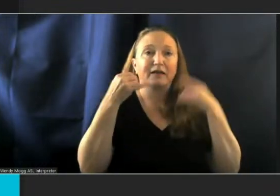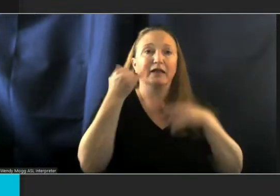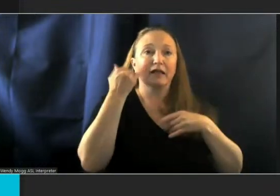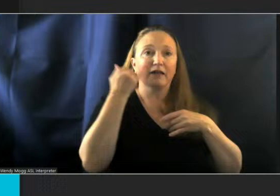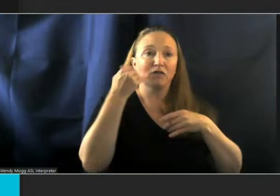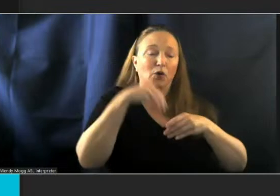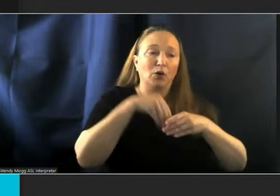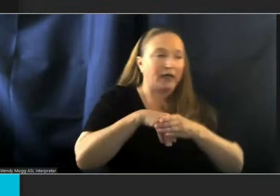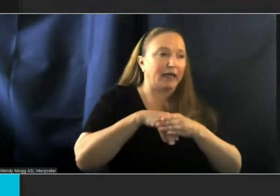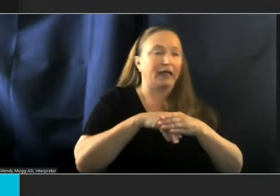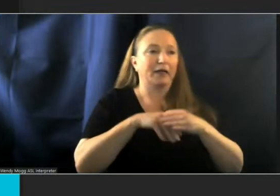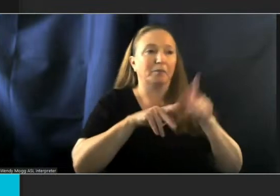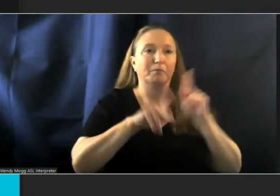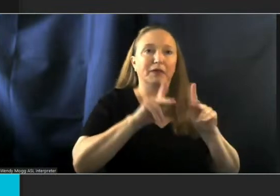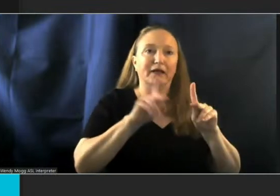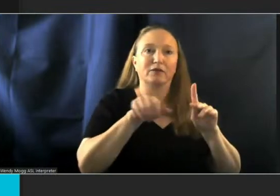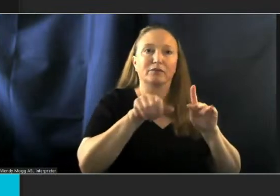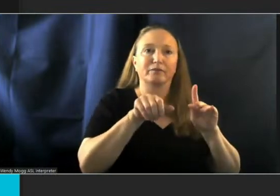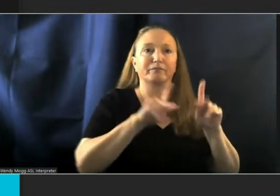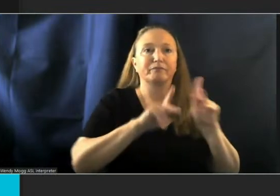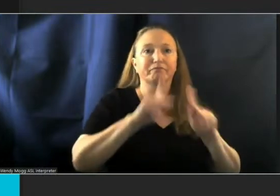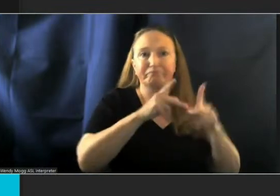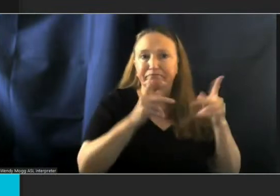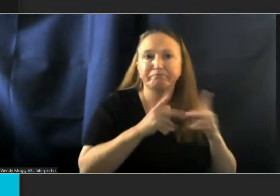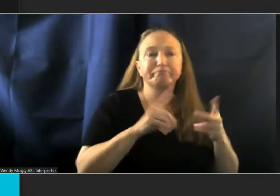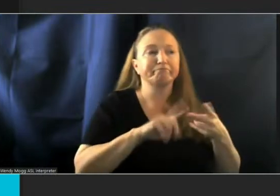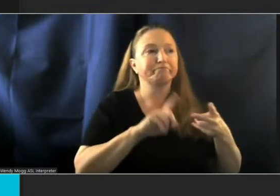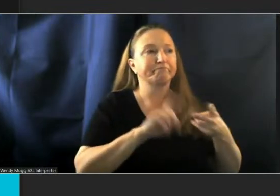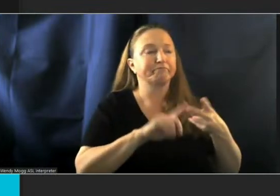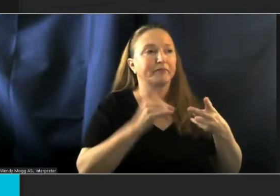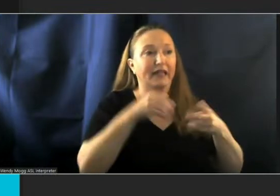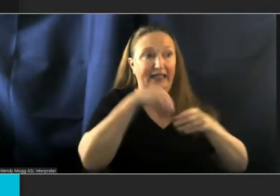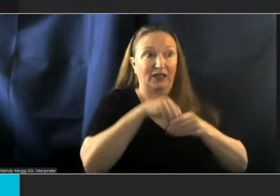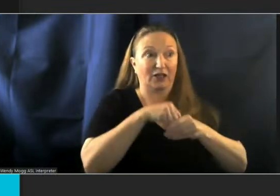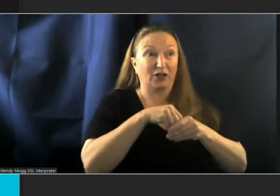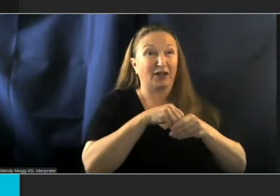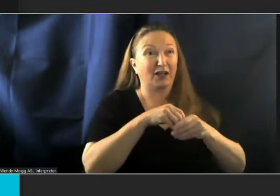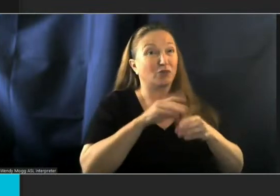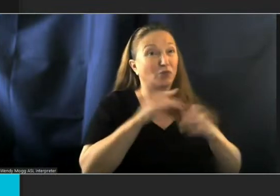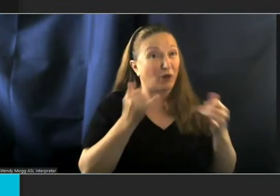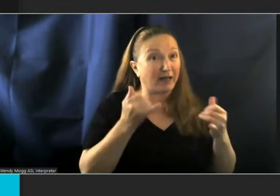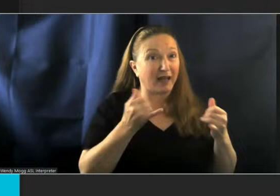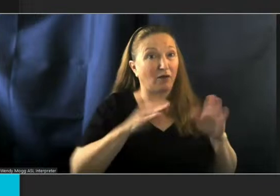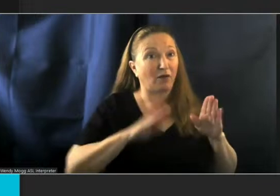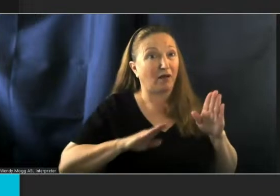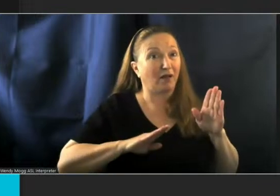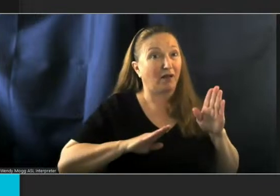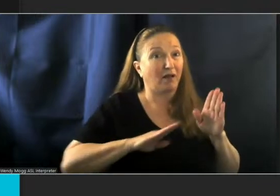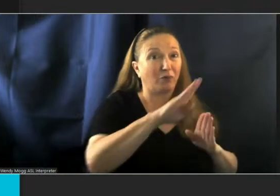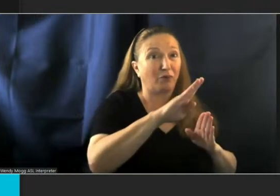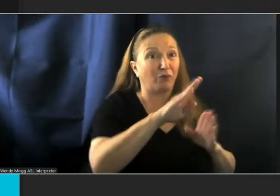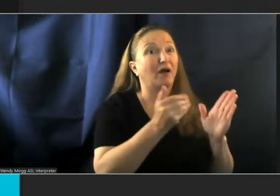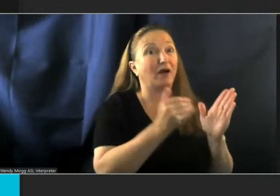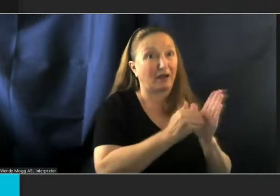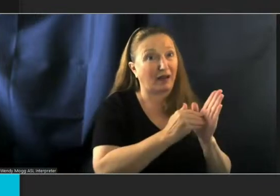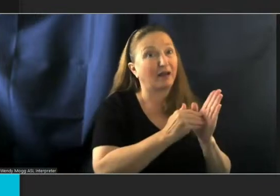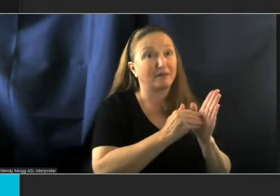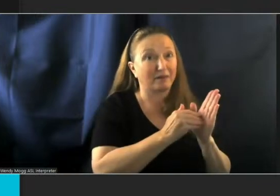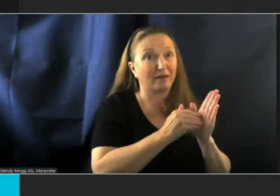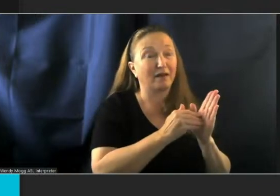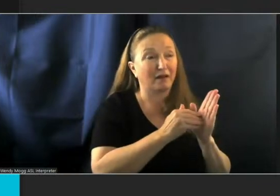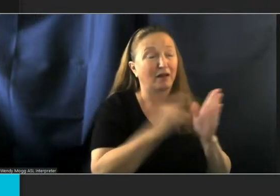that what we're seeing, as Kirk presented, is that we're surging again pretty seriously. And we are using the